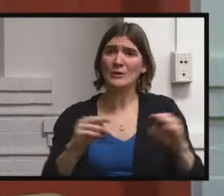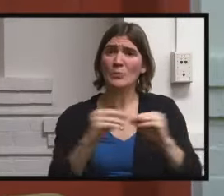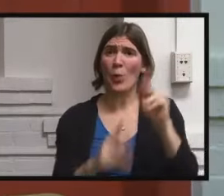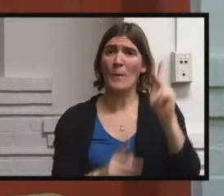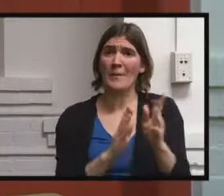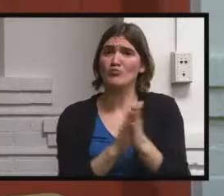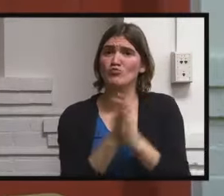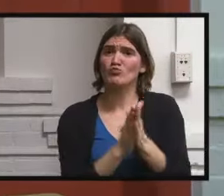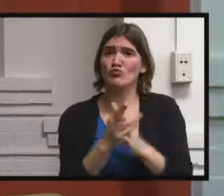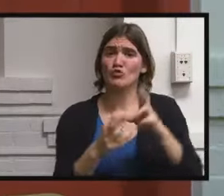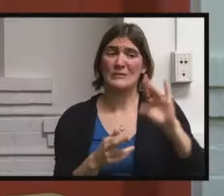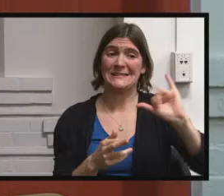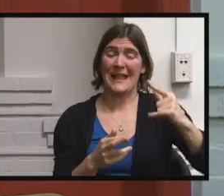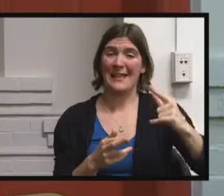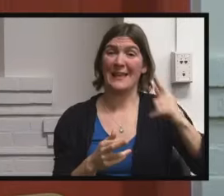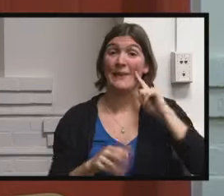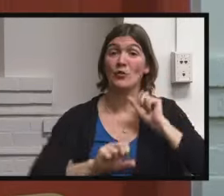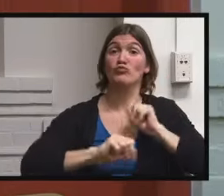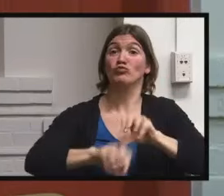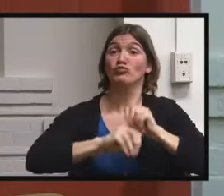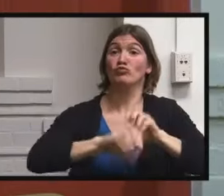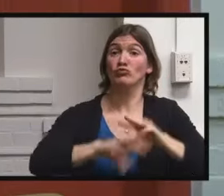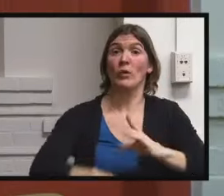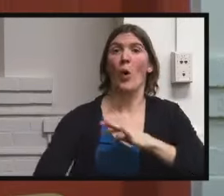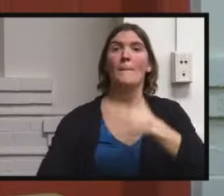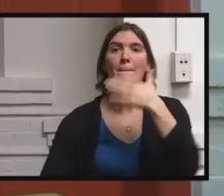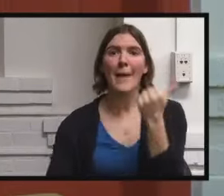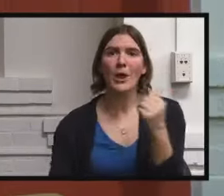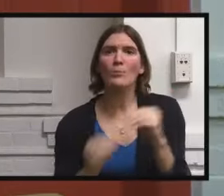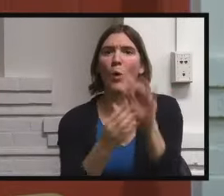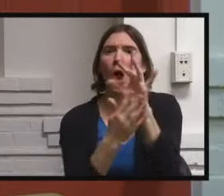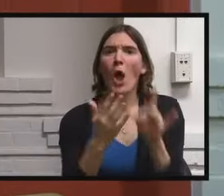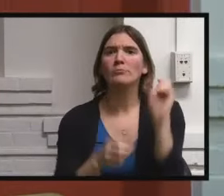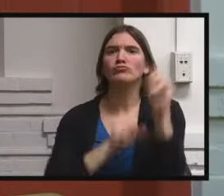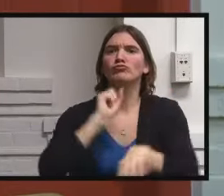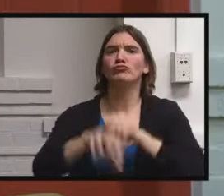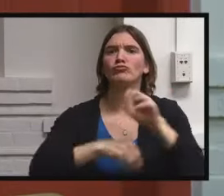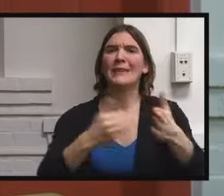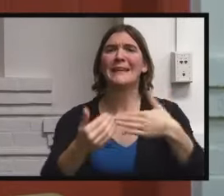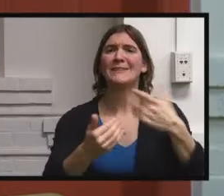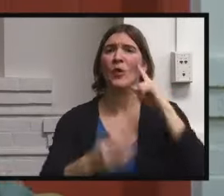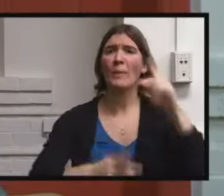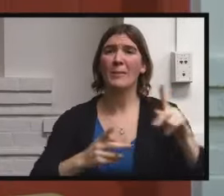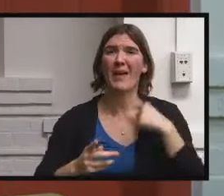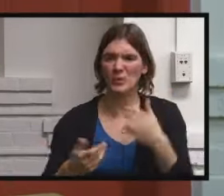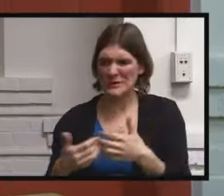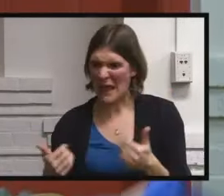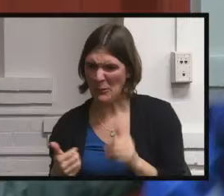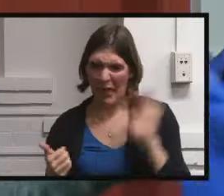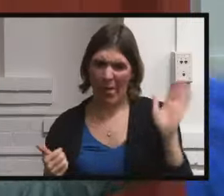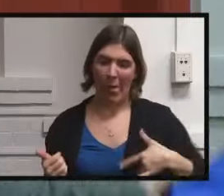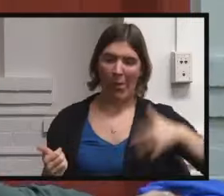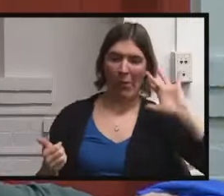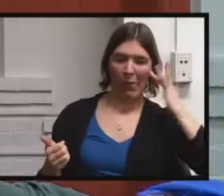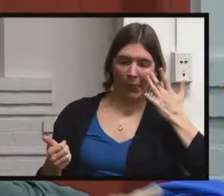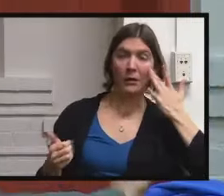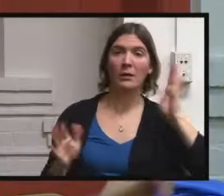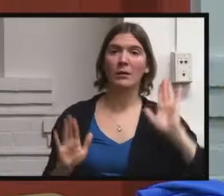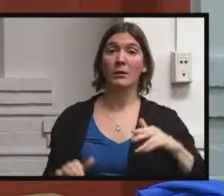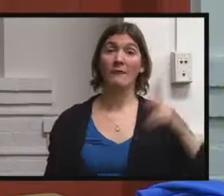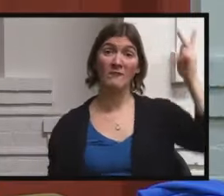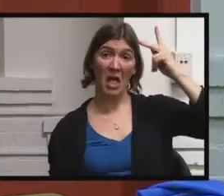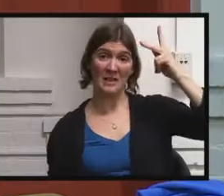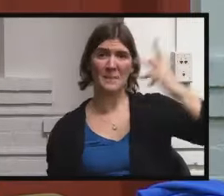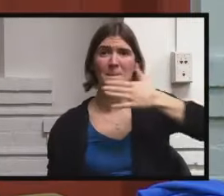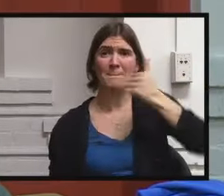because more material can be recycled, and it makes it a lot easier for people, and that's philosophically, I